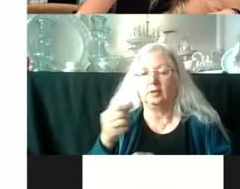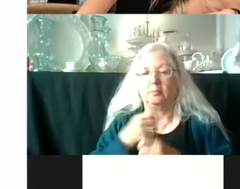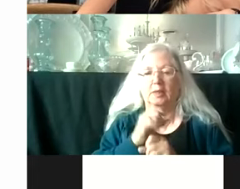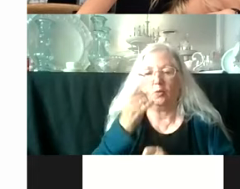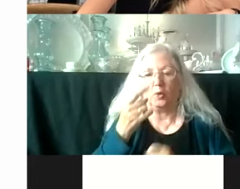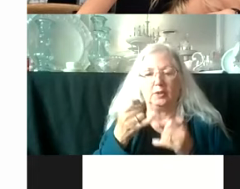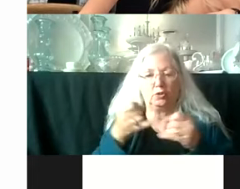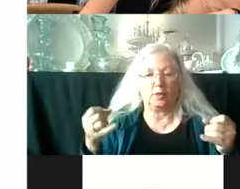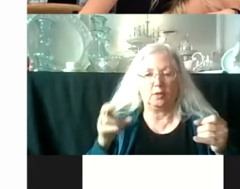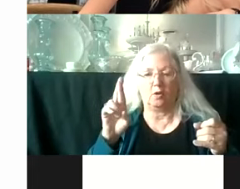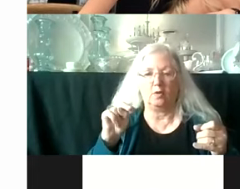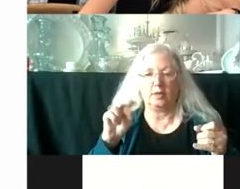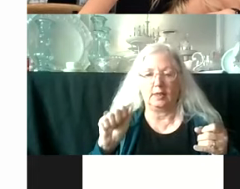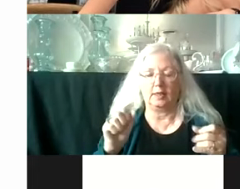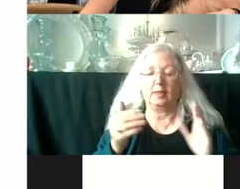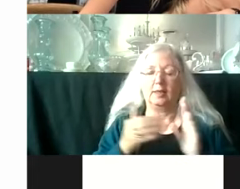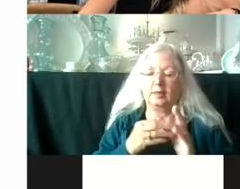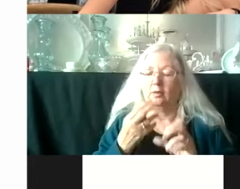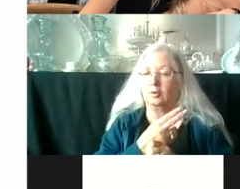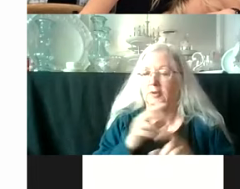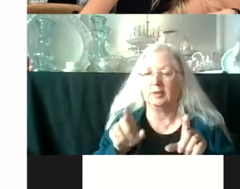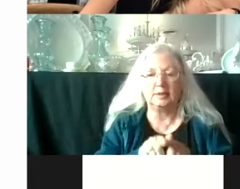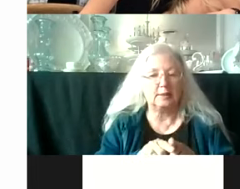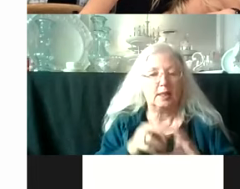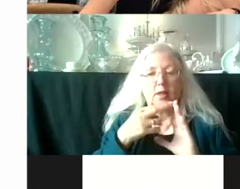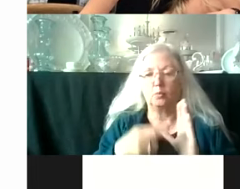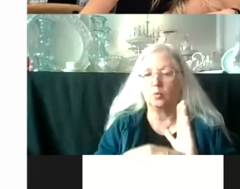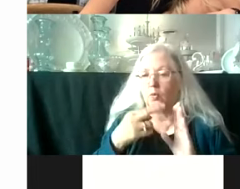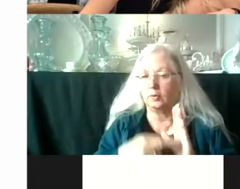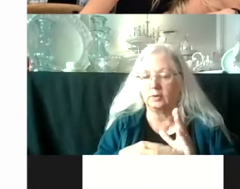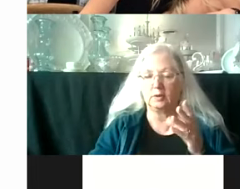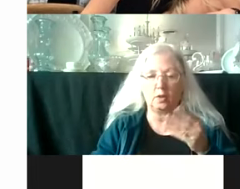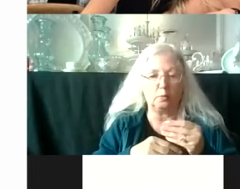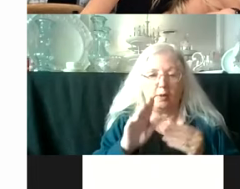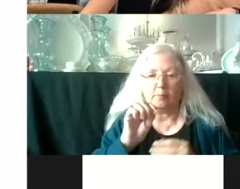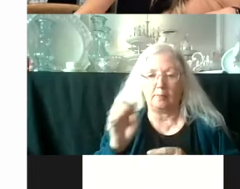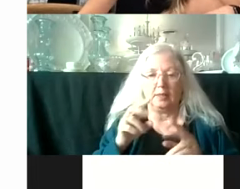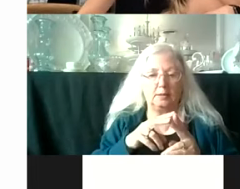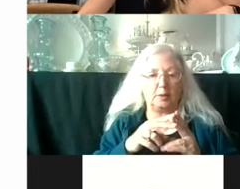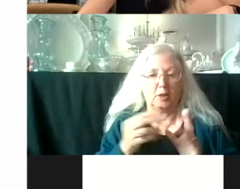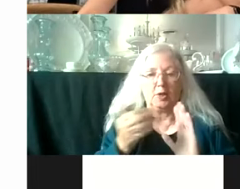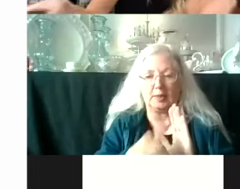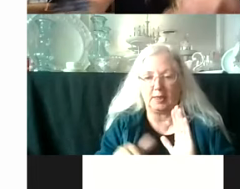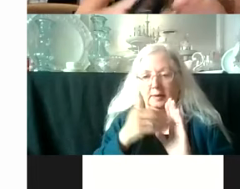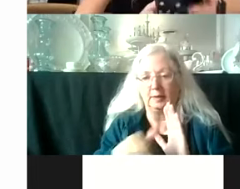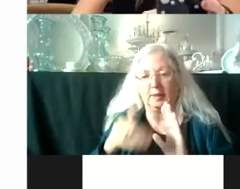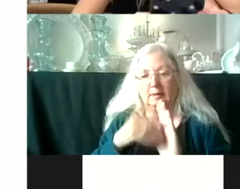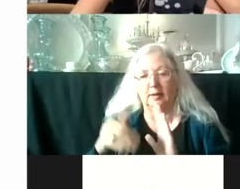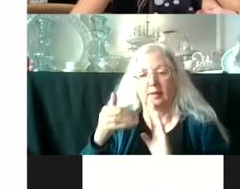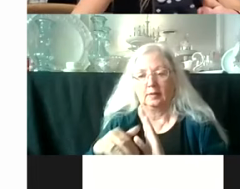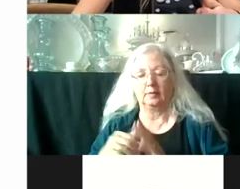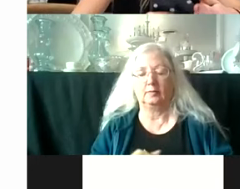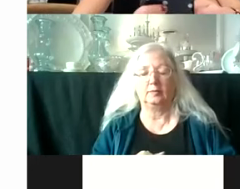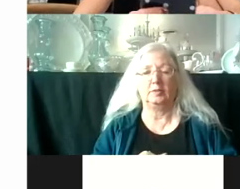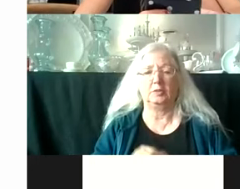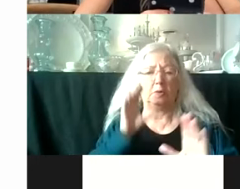again, we use those same complementary base pair rules we've been using again and again. Now these illustrations are very